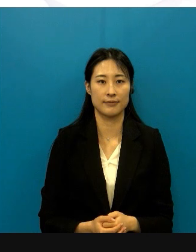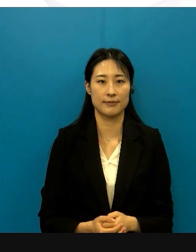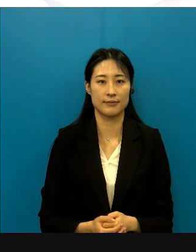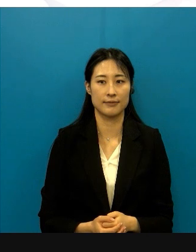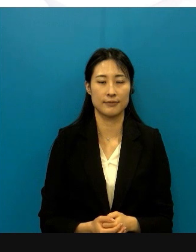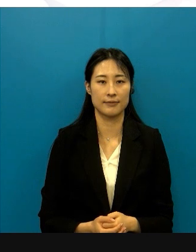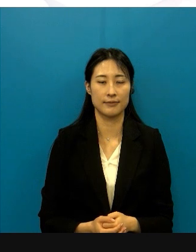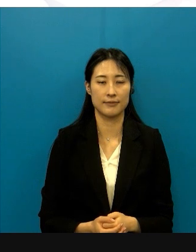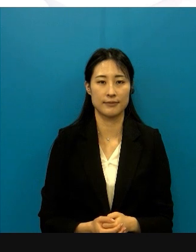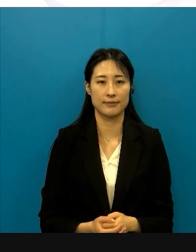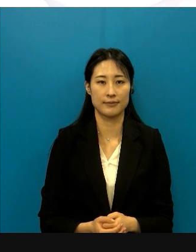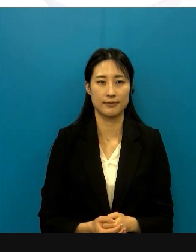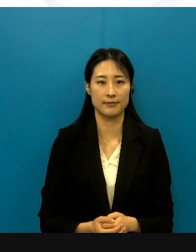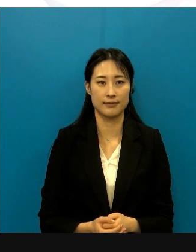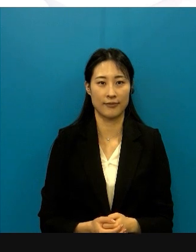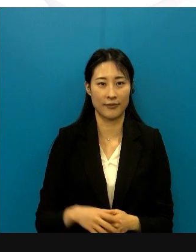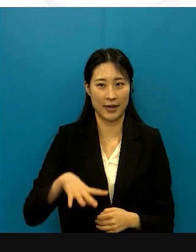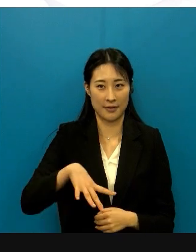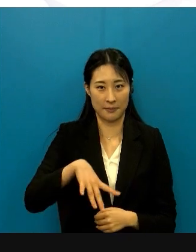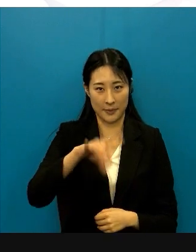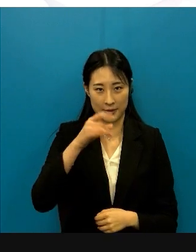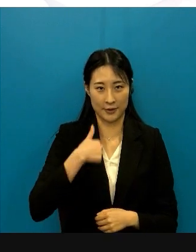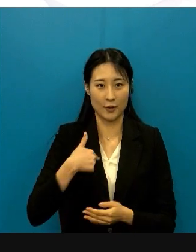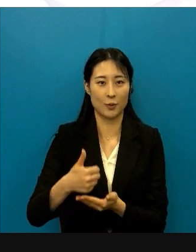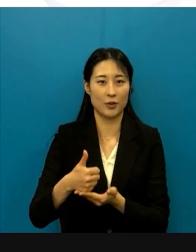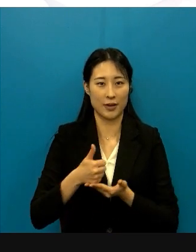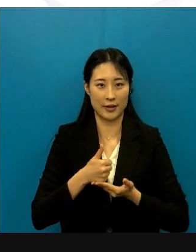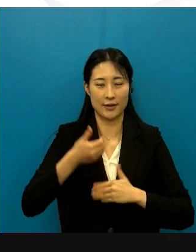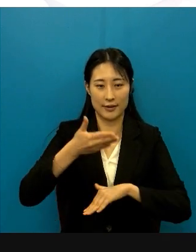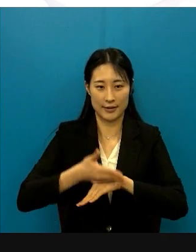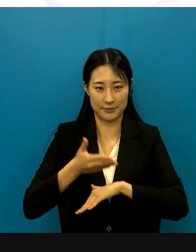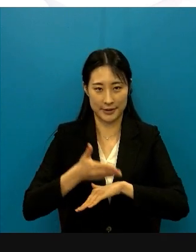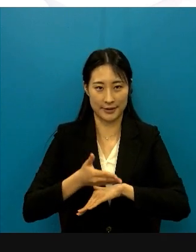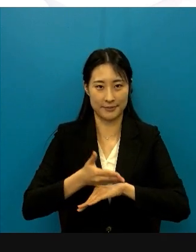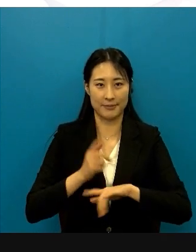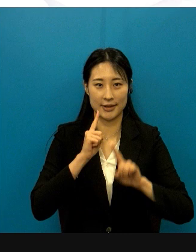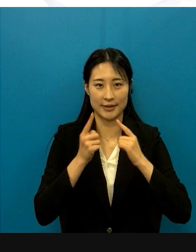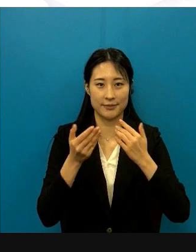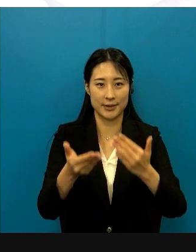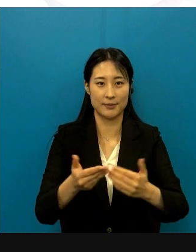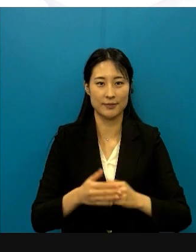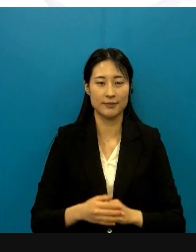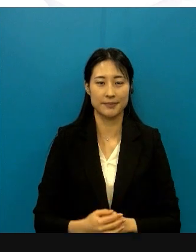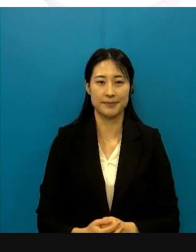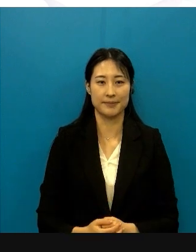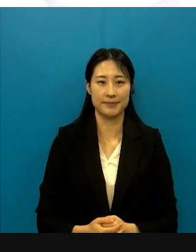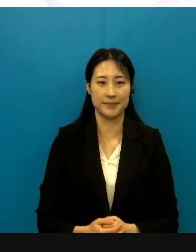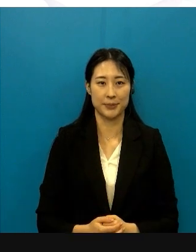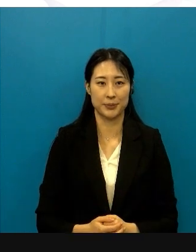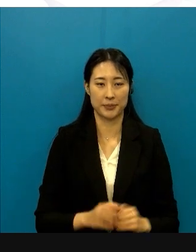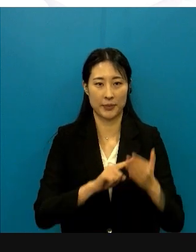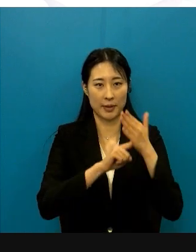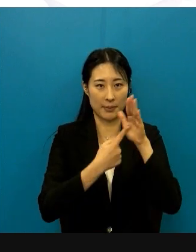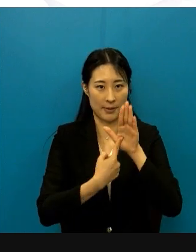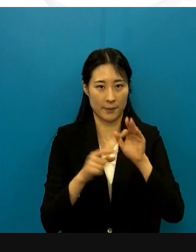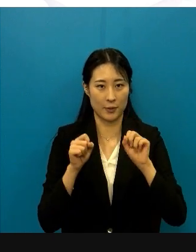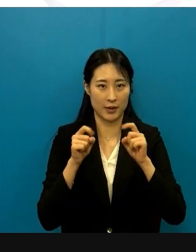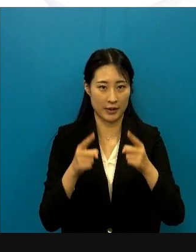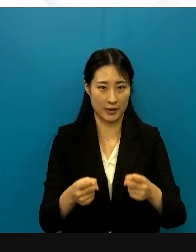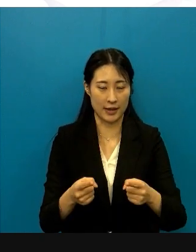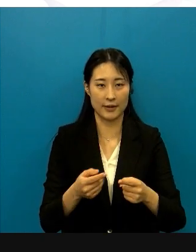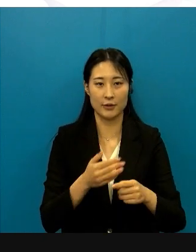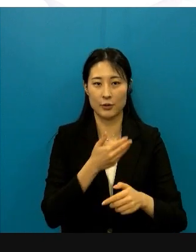first, thank you very much for inviting me such a precious opportunities. And I understand that I'm supposed